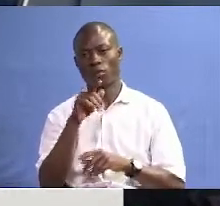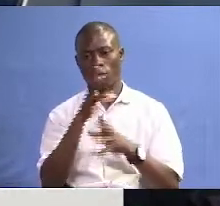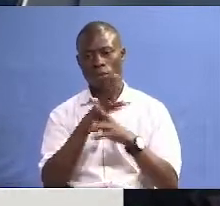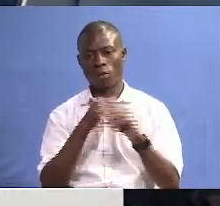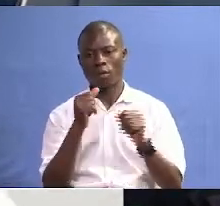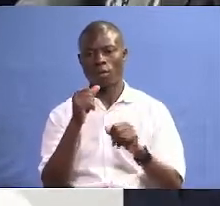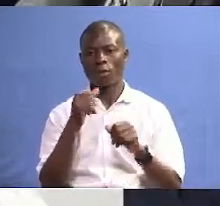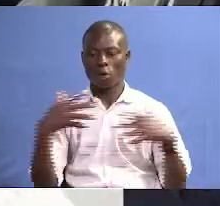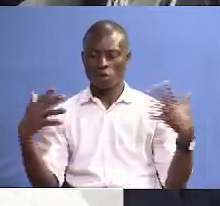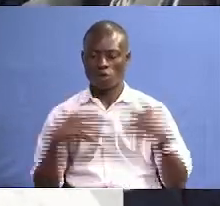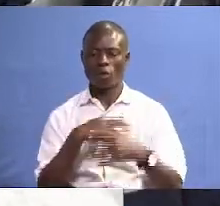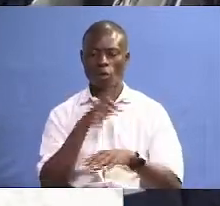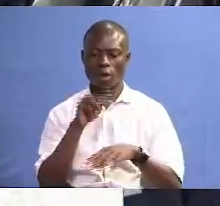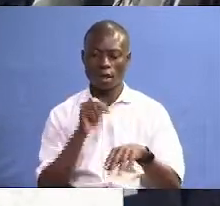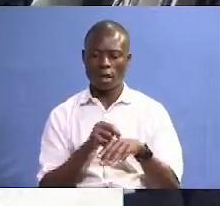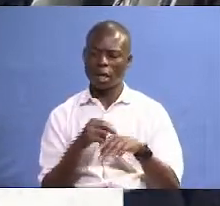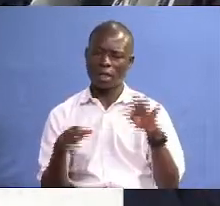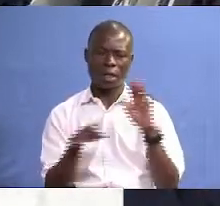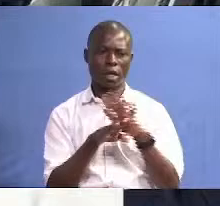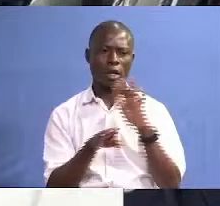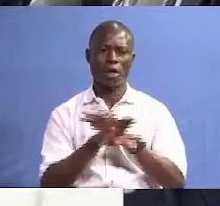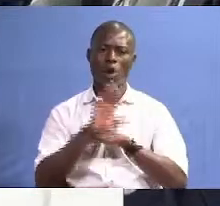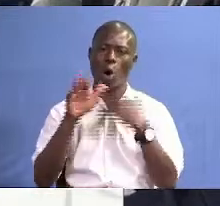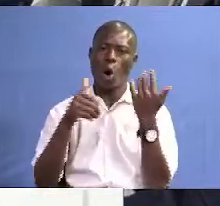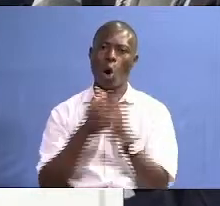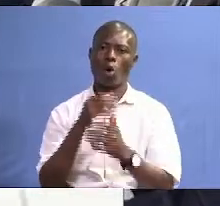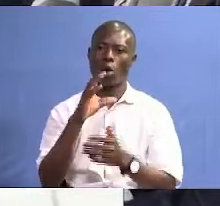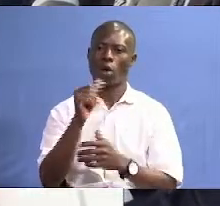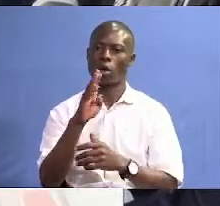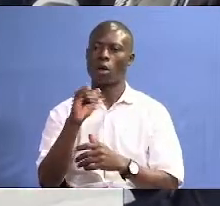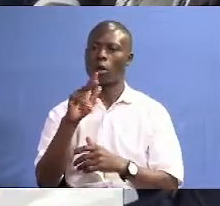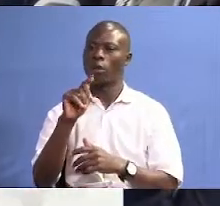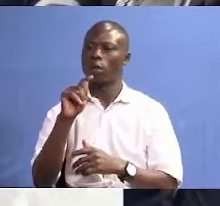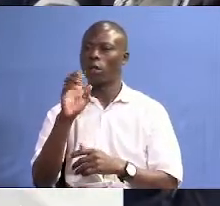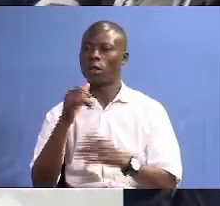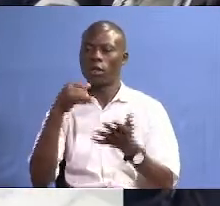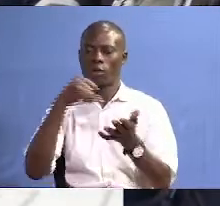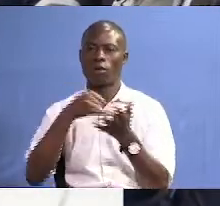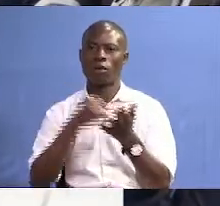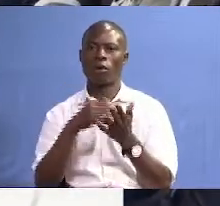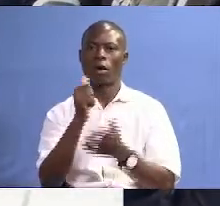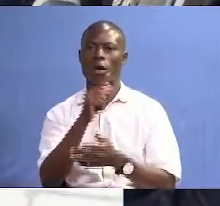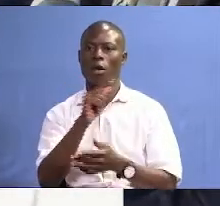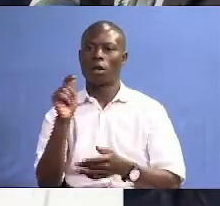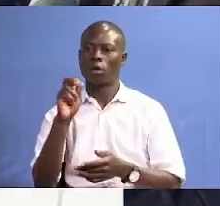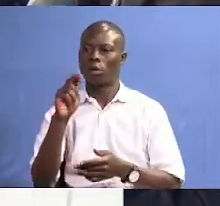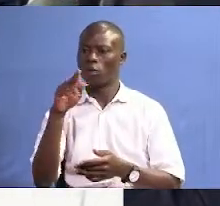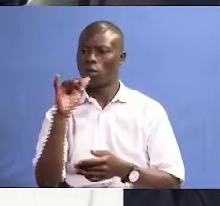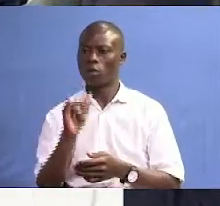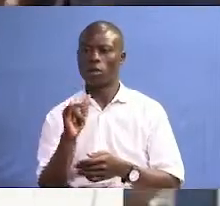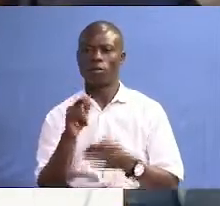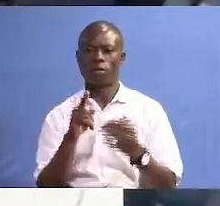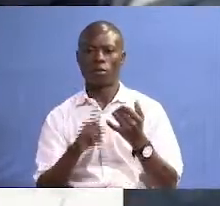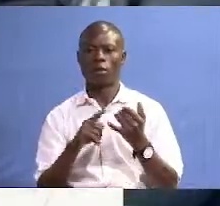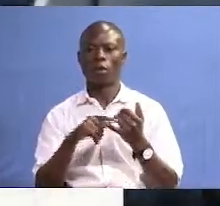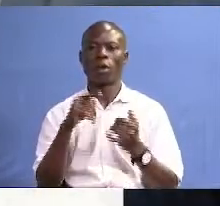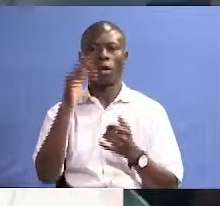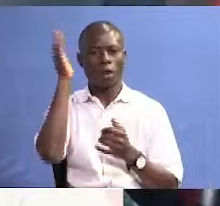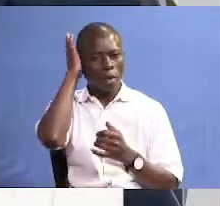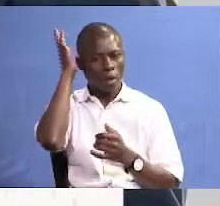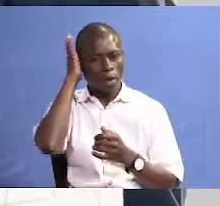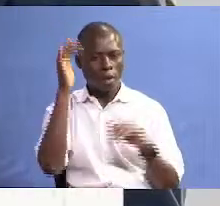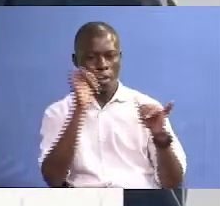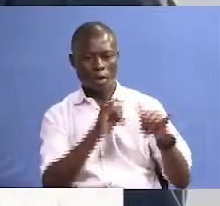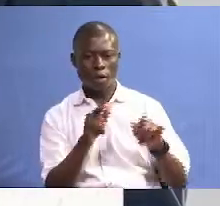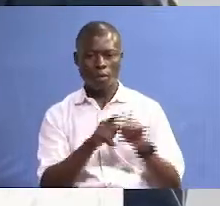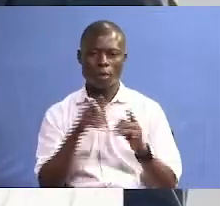shocked the nation by firing all cabinet secretaries and the Attorney General. Prime Cabinet Secretary Musalia Mudavadi, reaffirming his